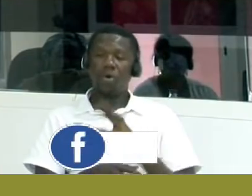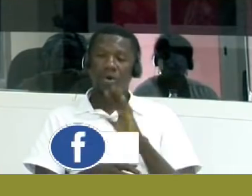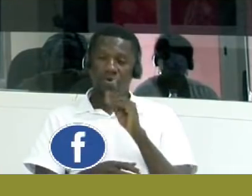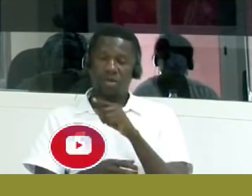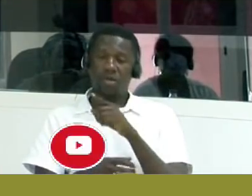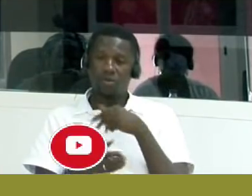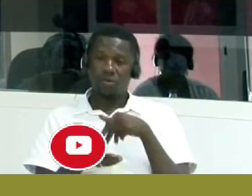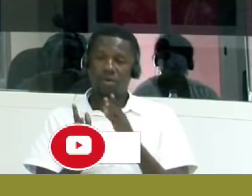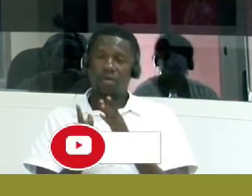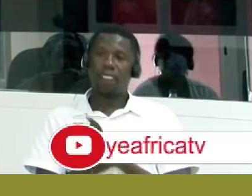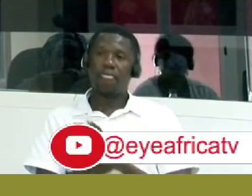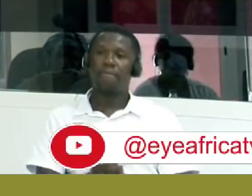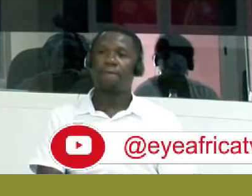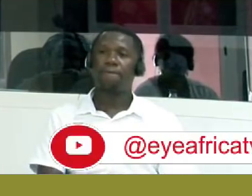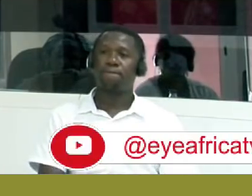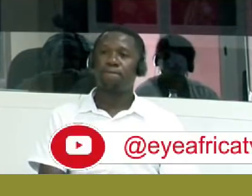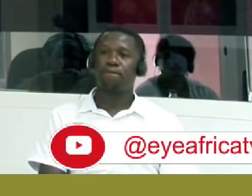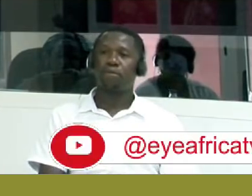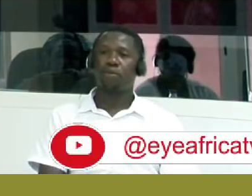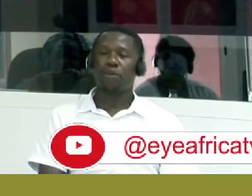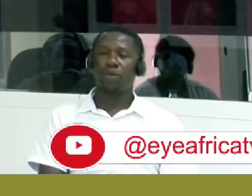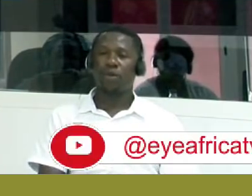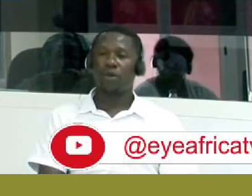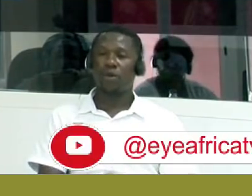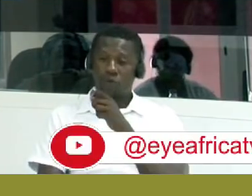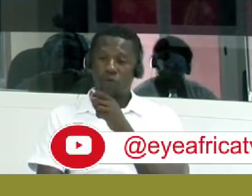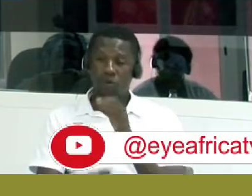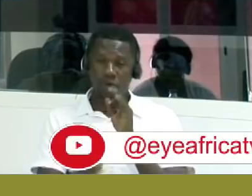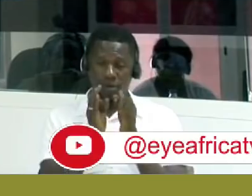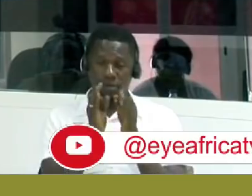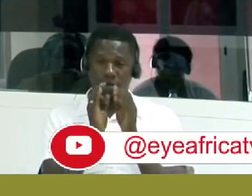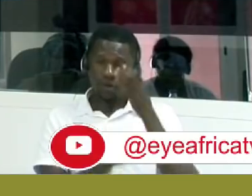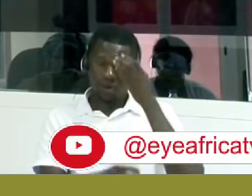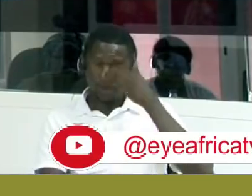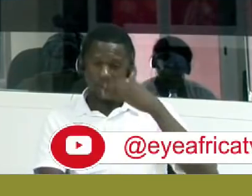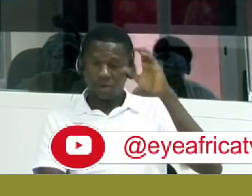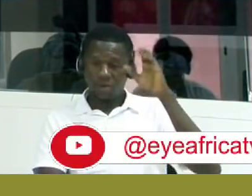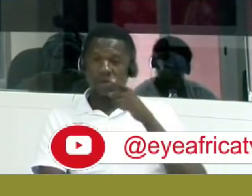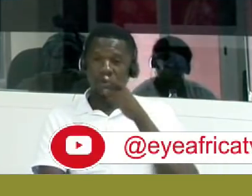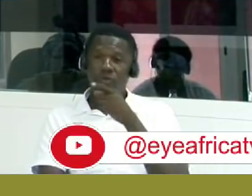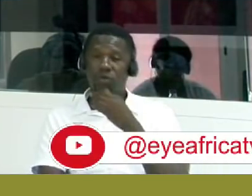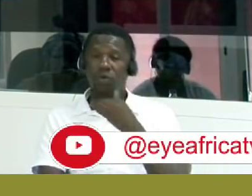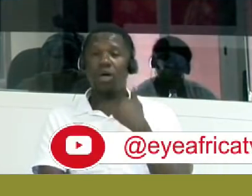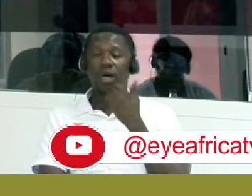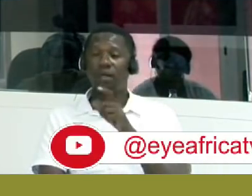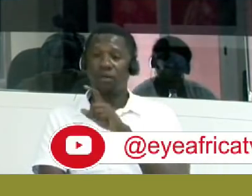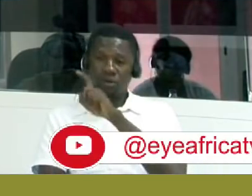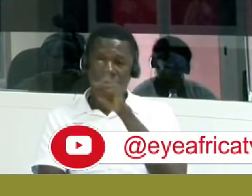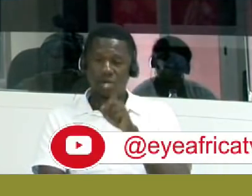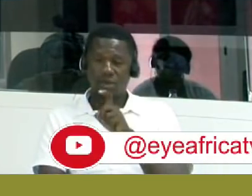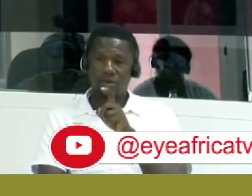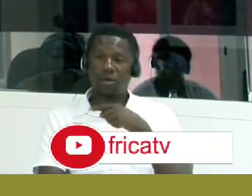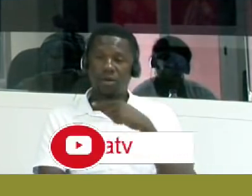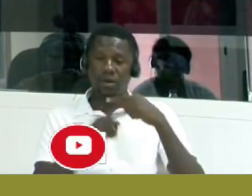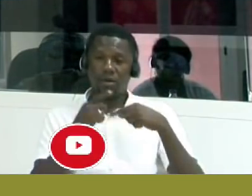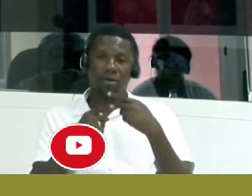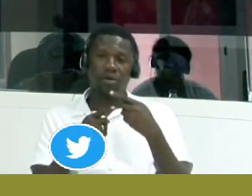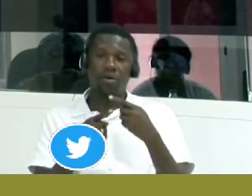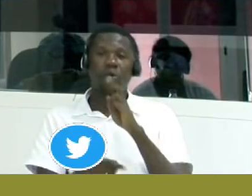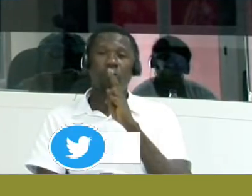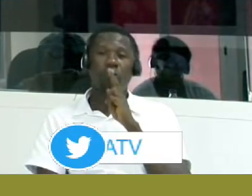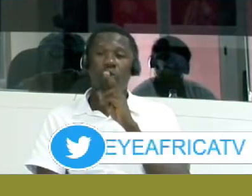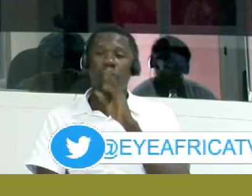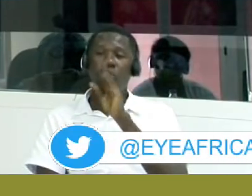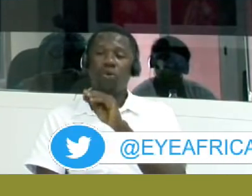way. You told the commission that you asked questions about who did